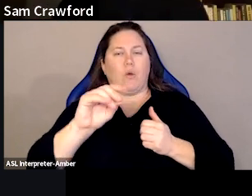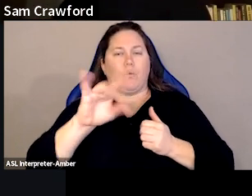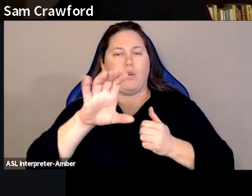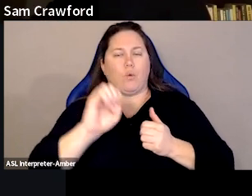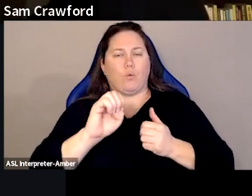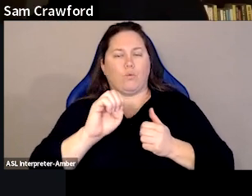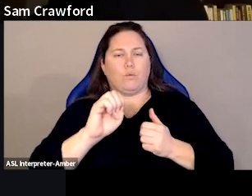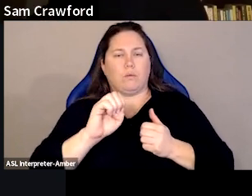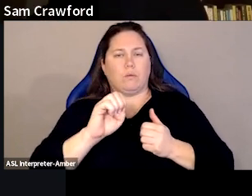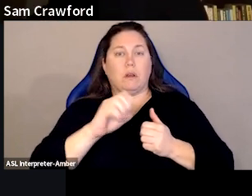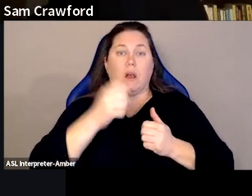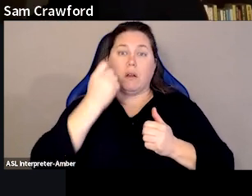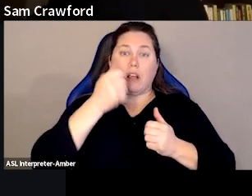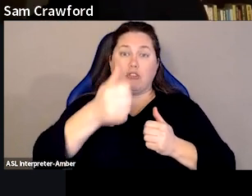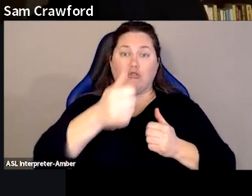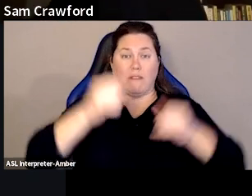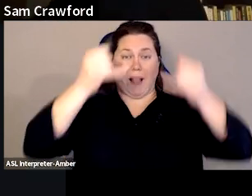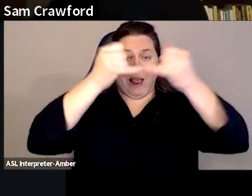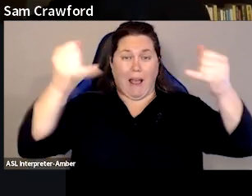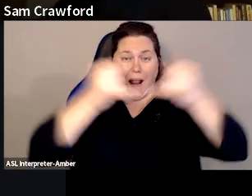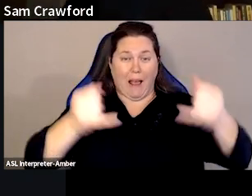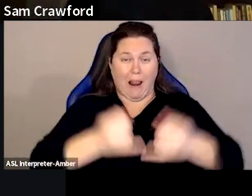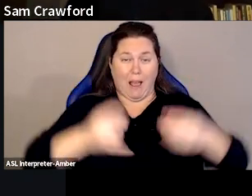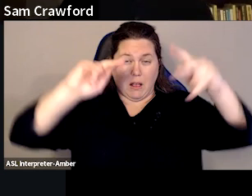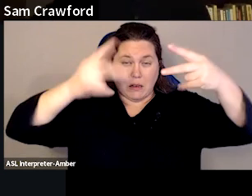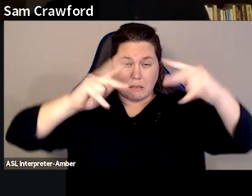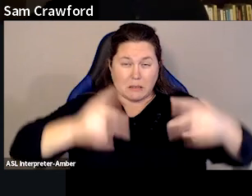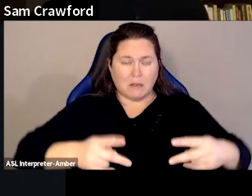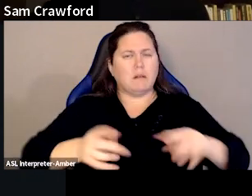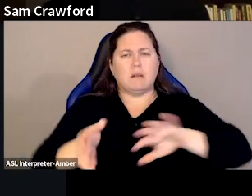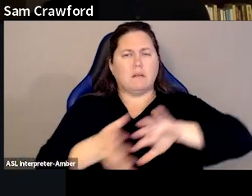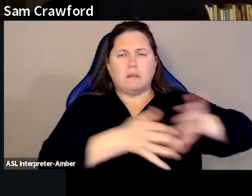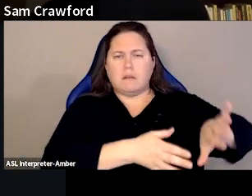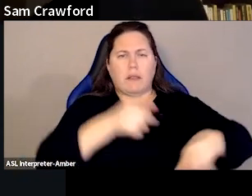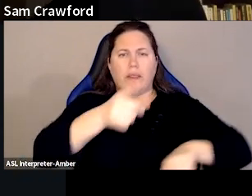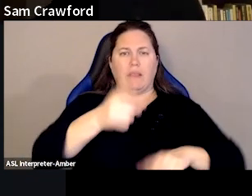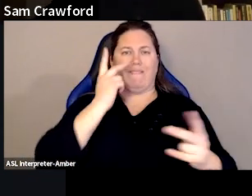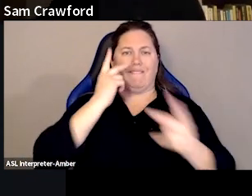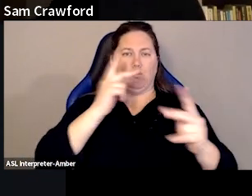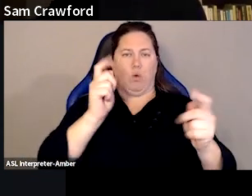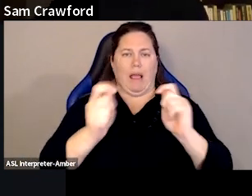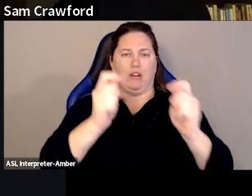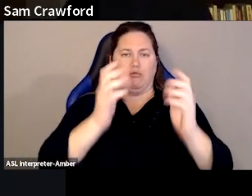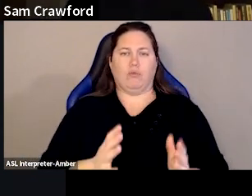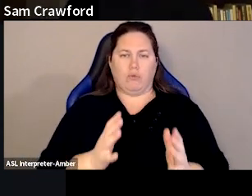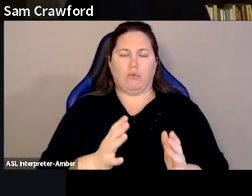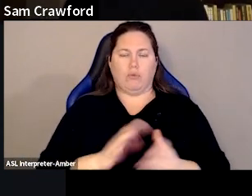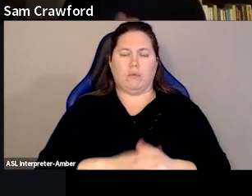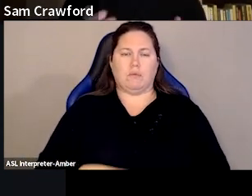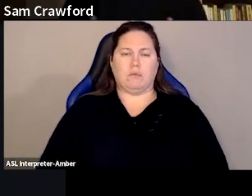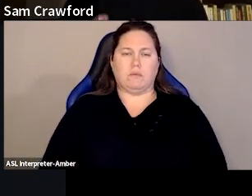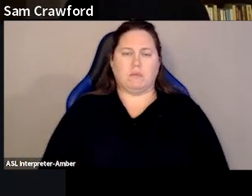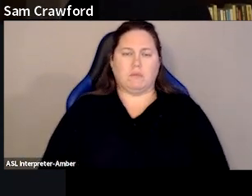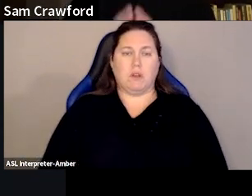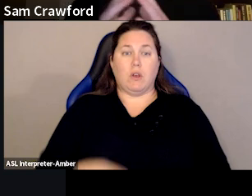visual editor. And this is only the beginning. So there's always going to be huge demand